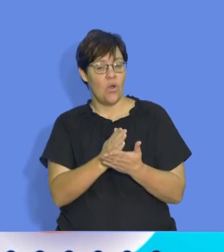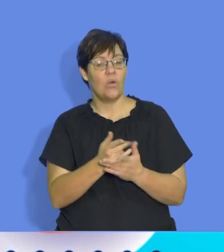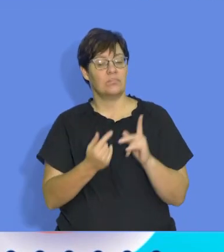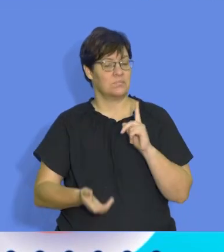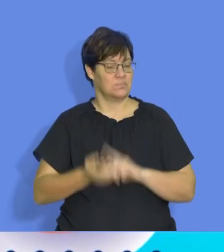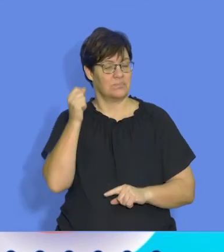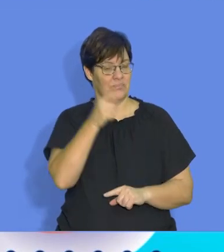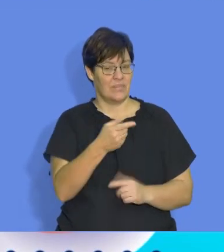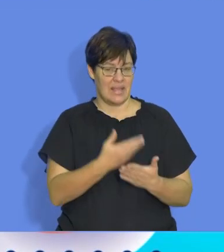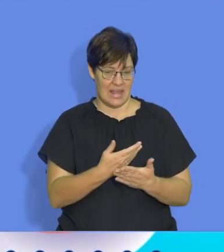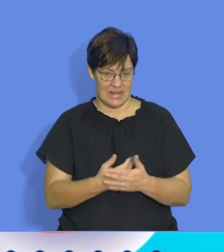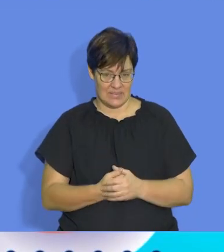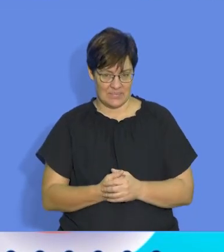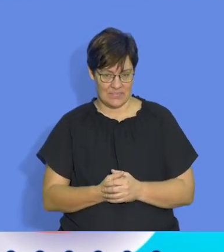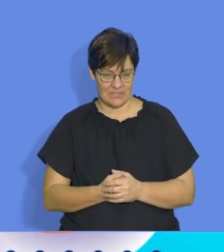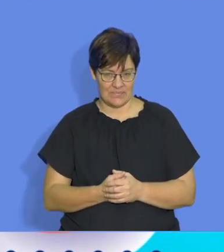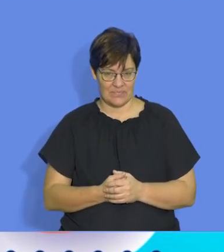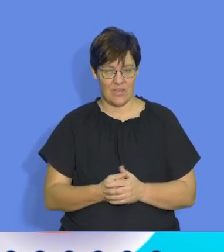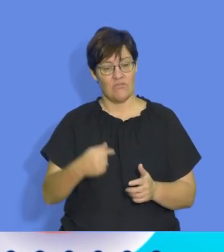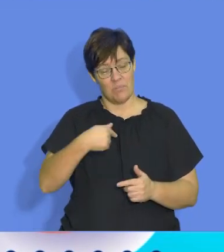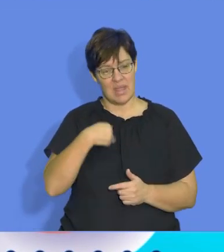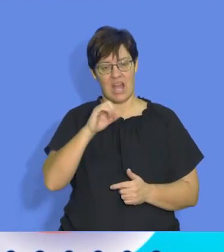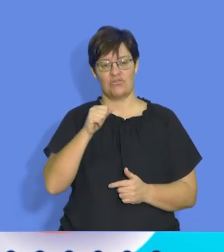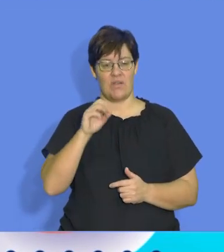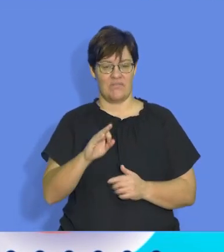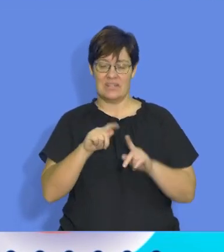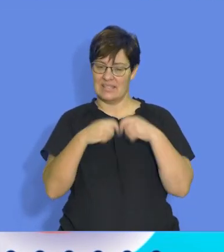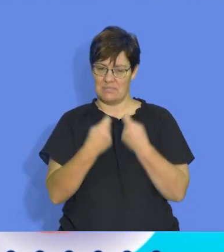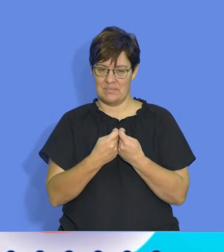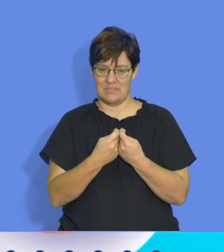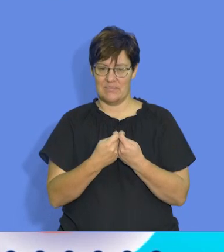the section on VAT. From me, Ashraf Patel, and the team,